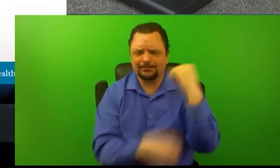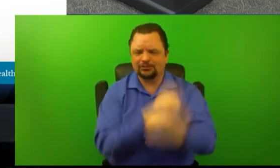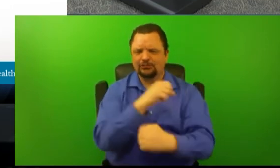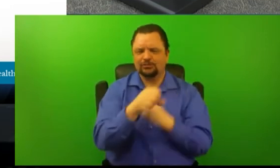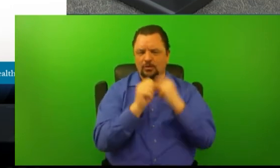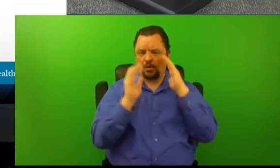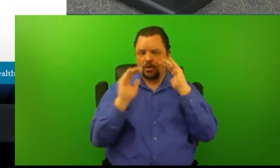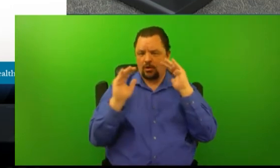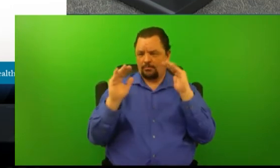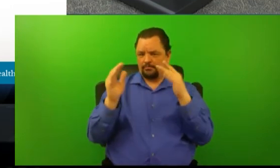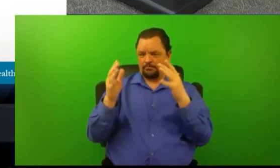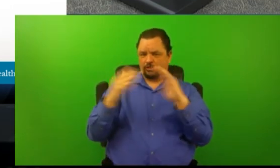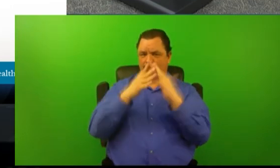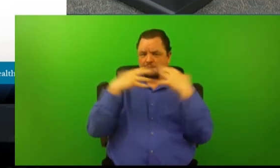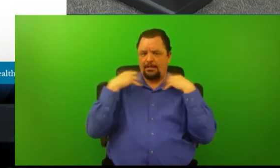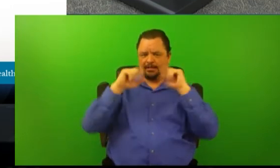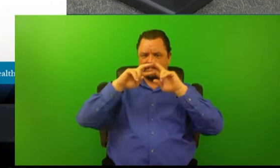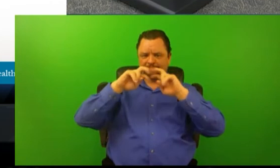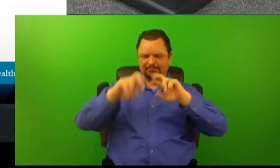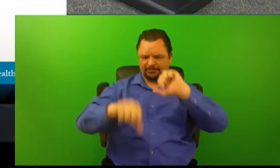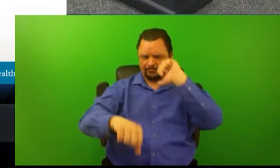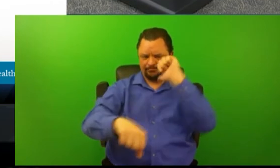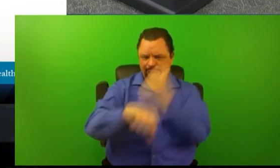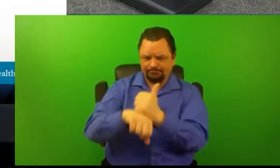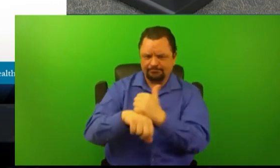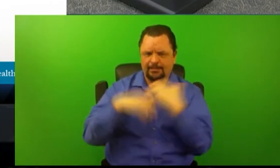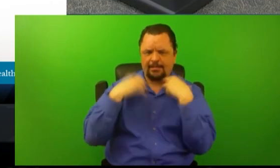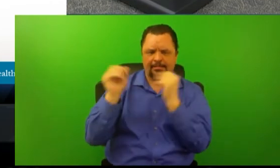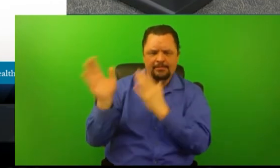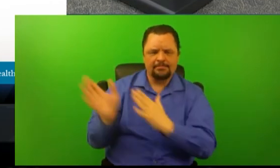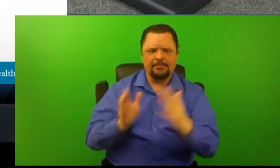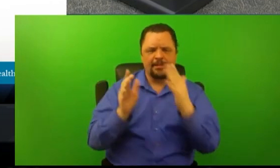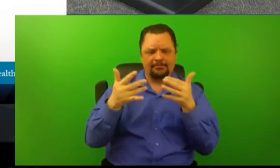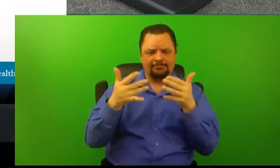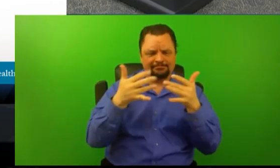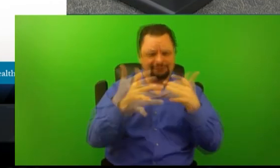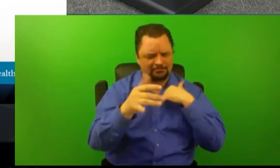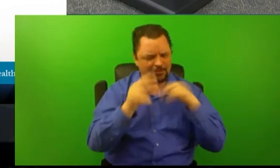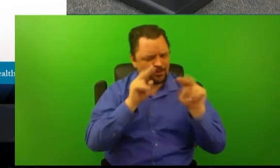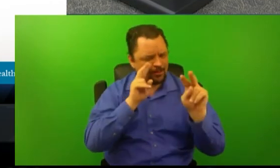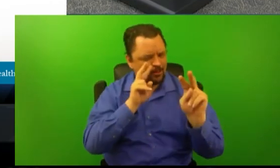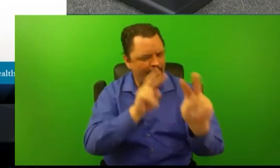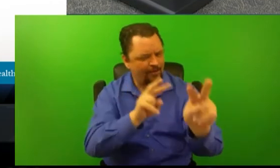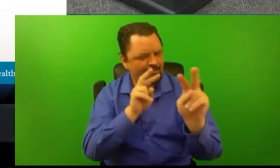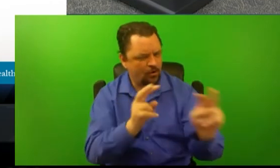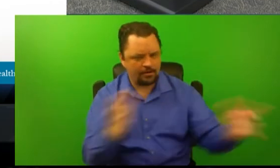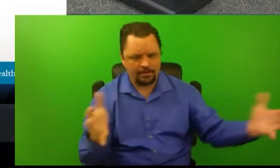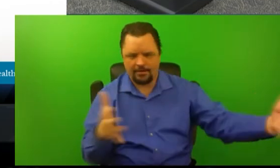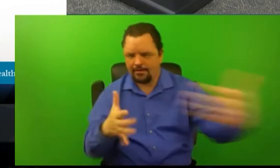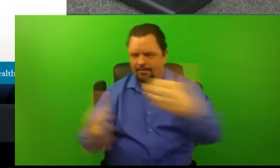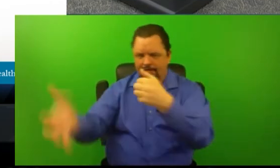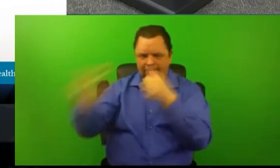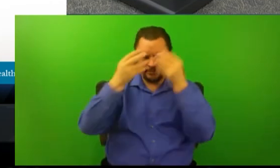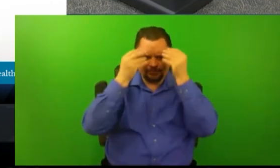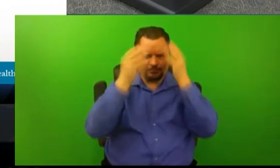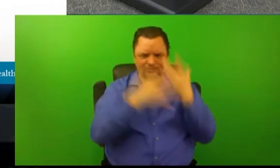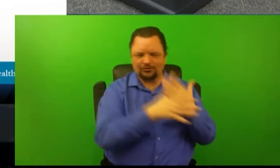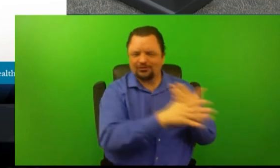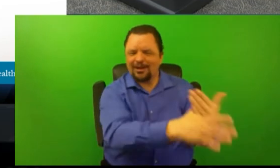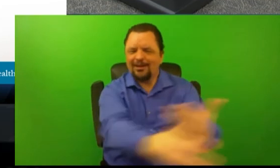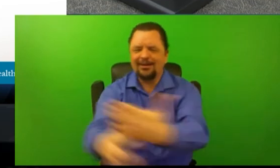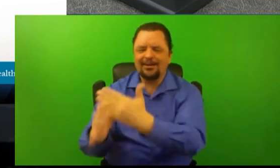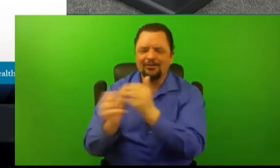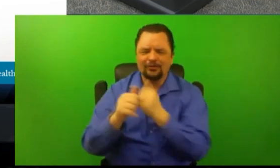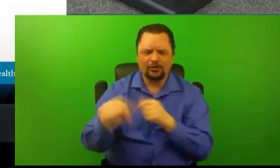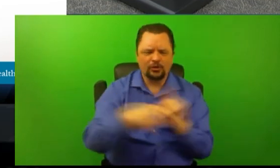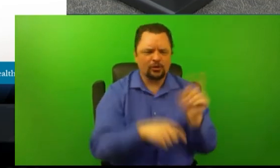plan. And then I look forward to bringing it back to you all at a future meeting to demonstrate where we have landed in terms of what we've decided our